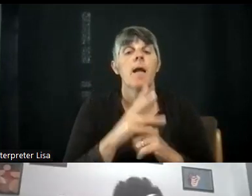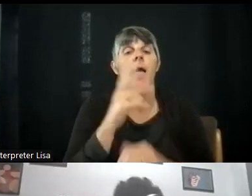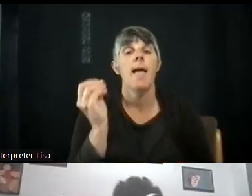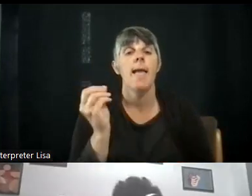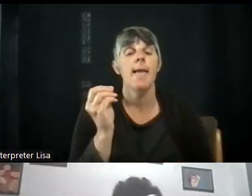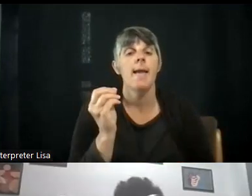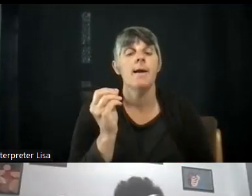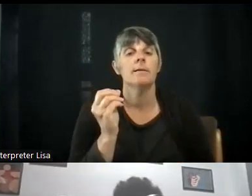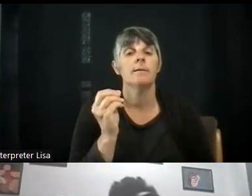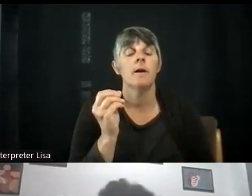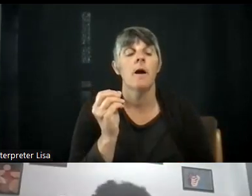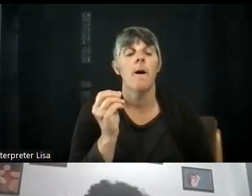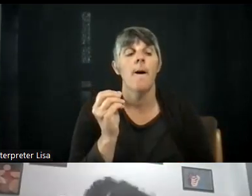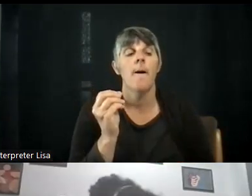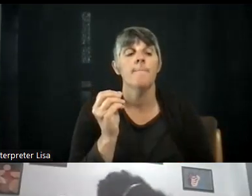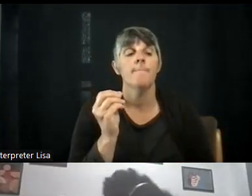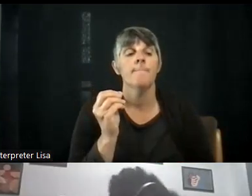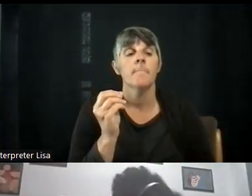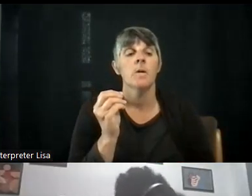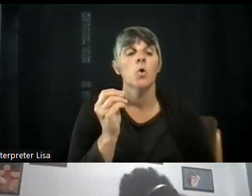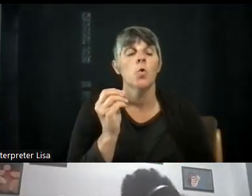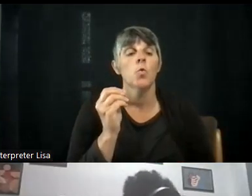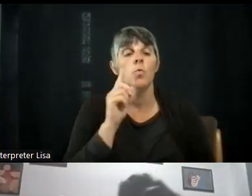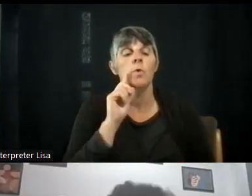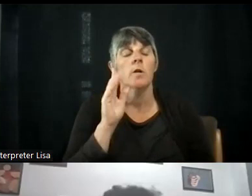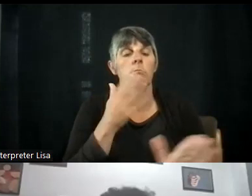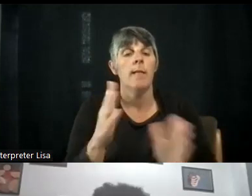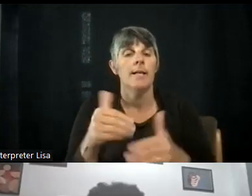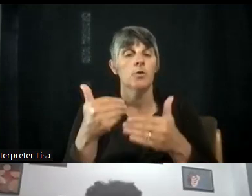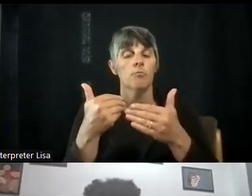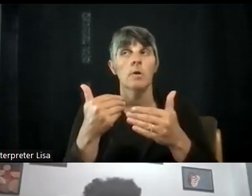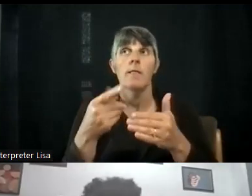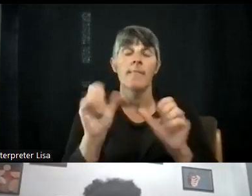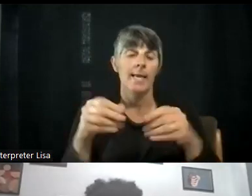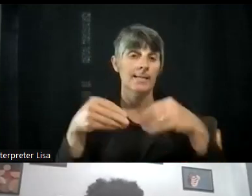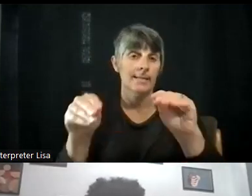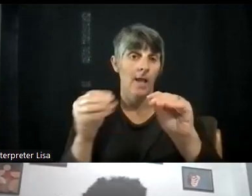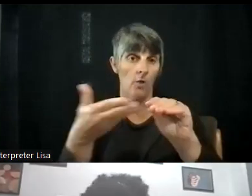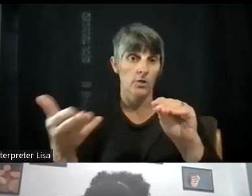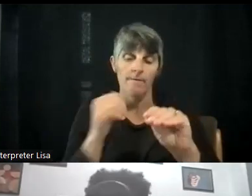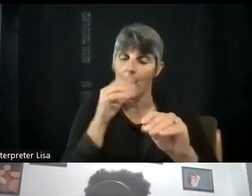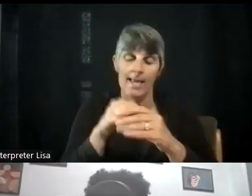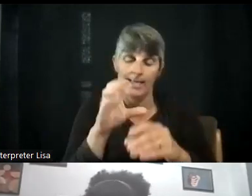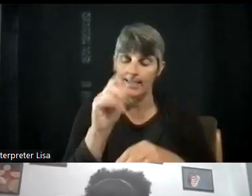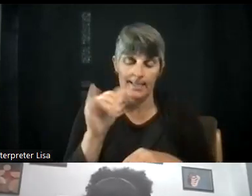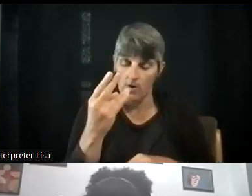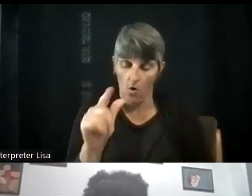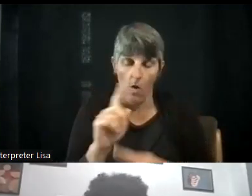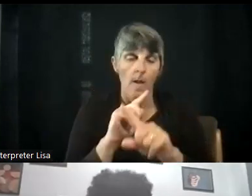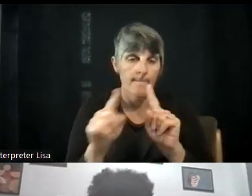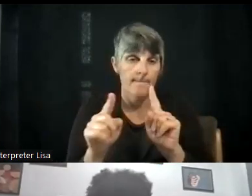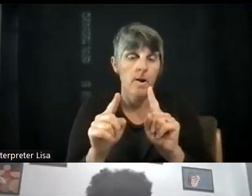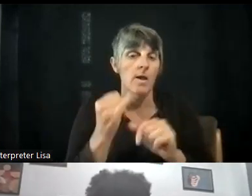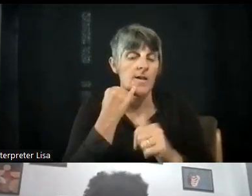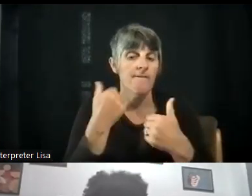And we were looking at giving them also so they can sell their stuff not in City Hall, but if